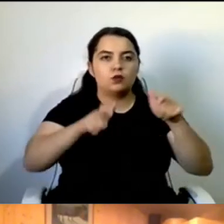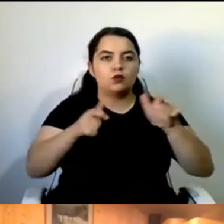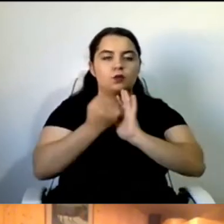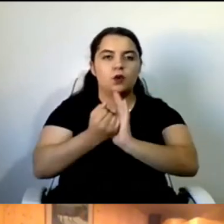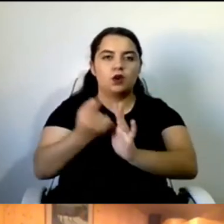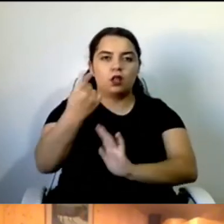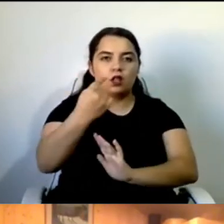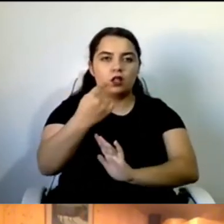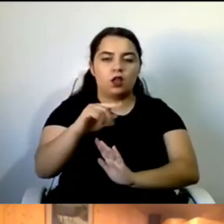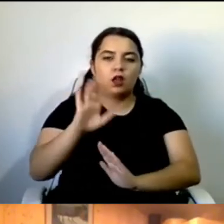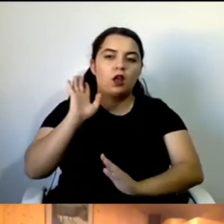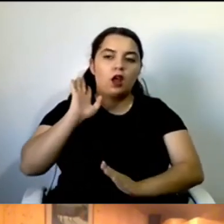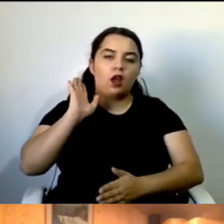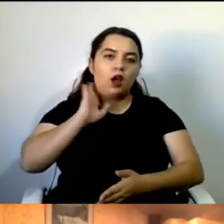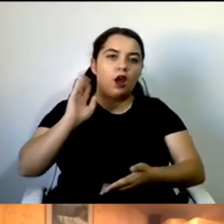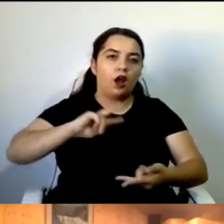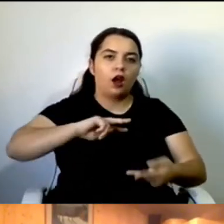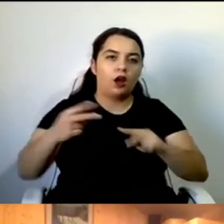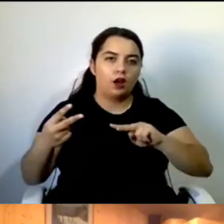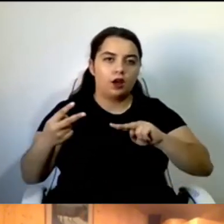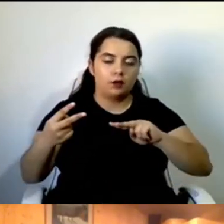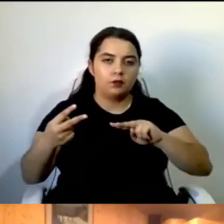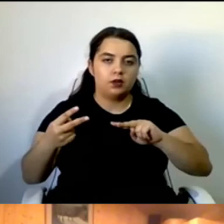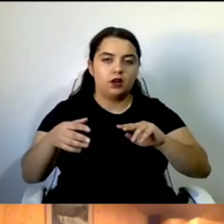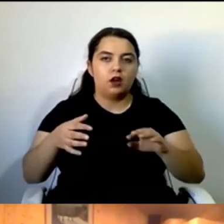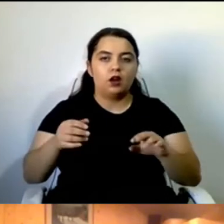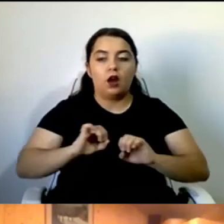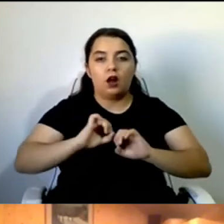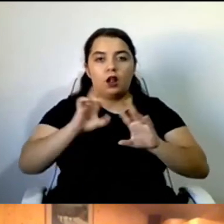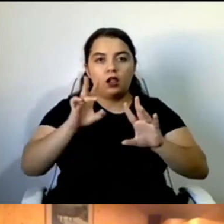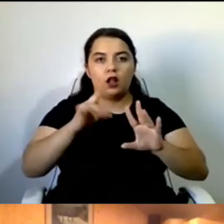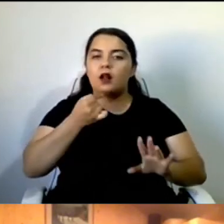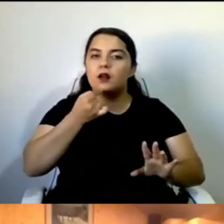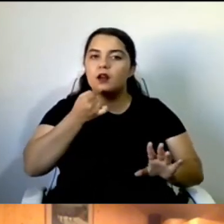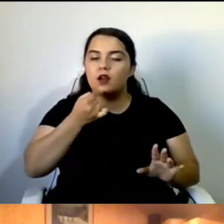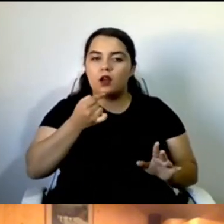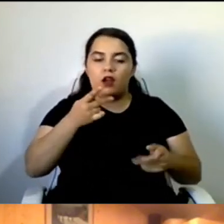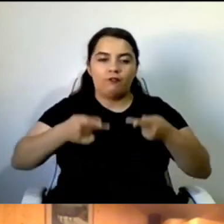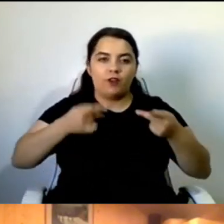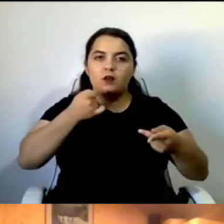reassessed, sometimes more often than once a year. Exactly, yeah. Hmm.